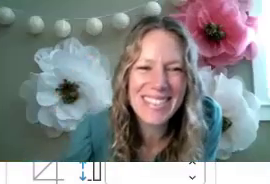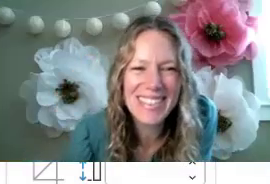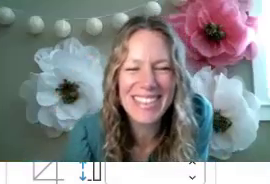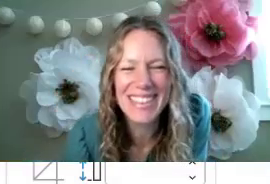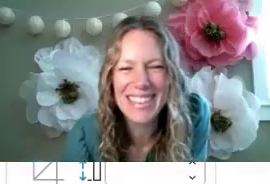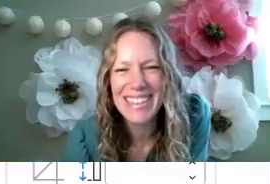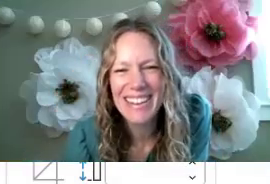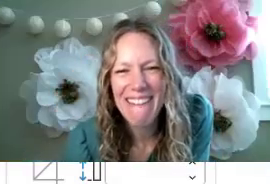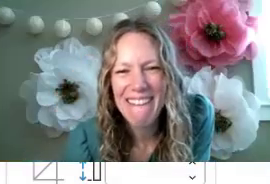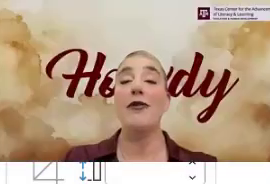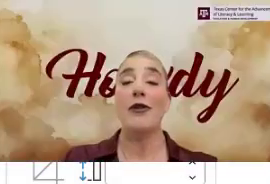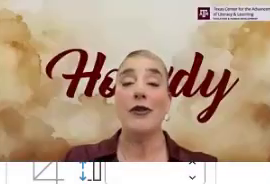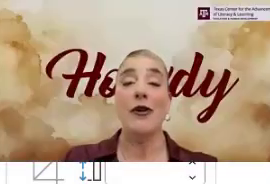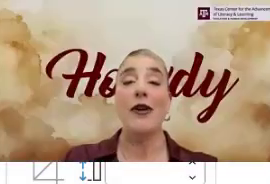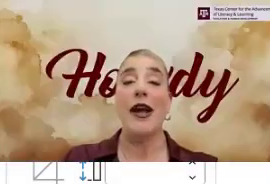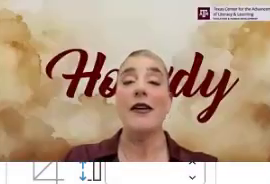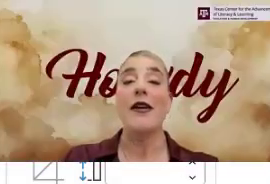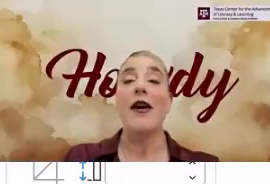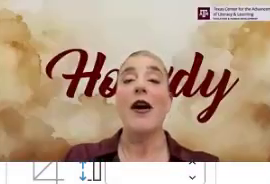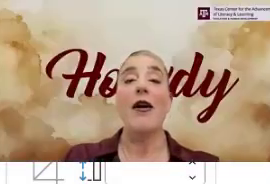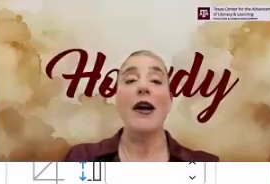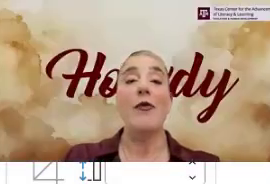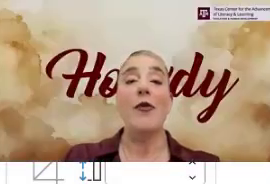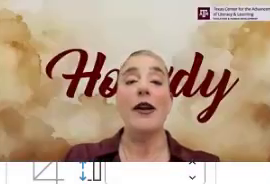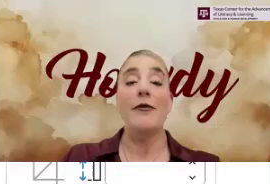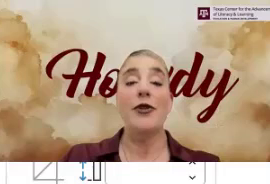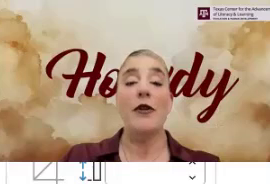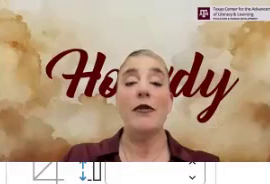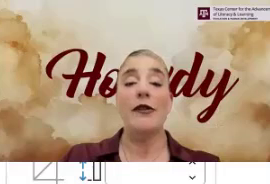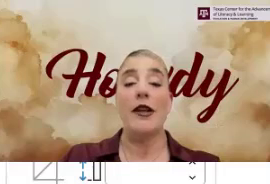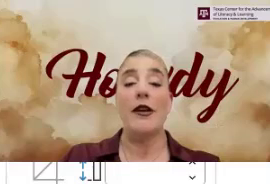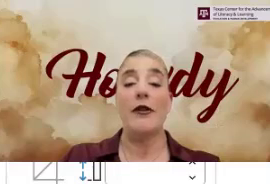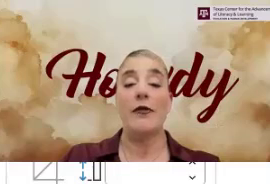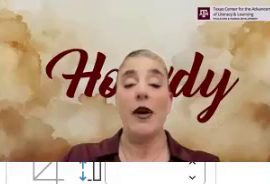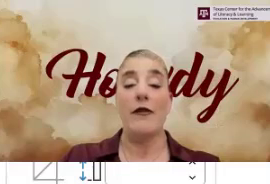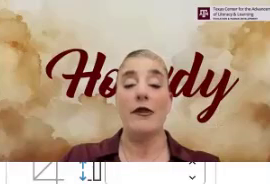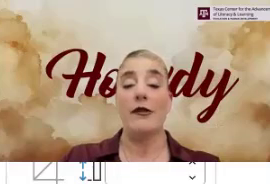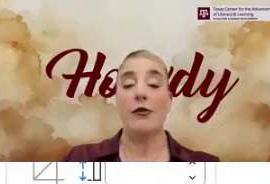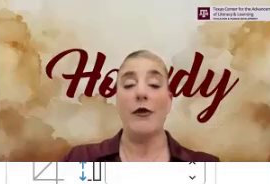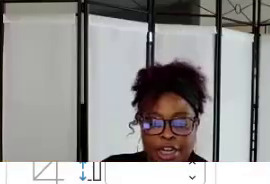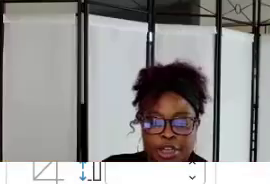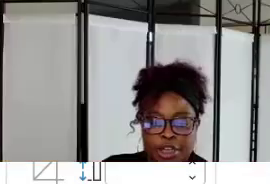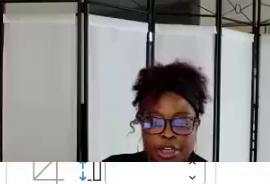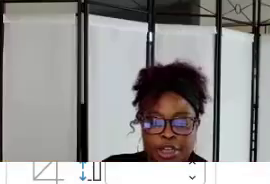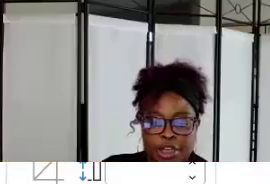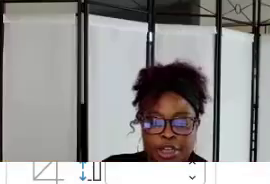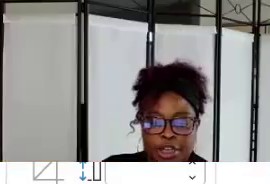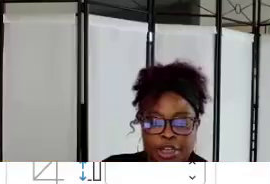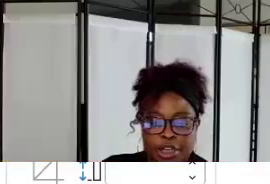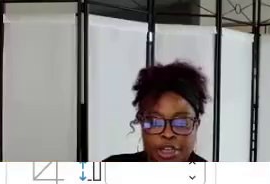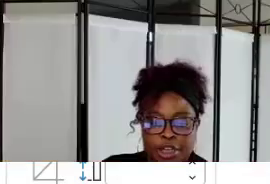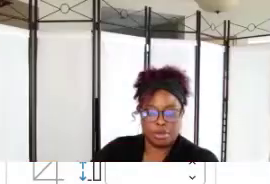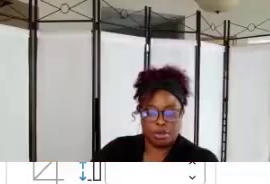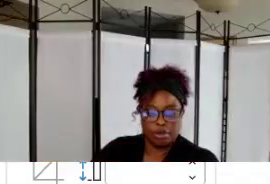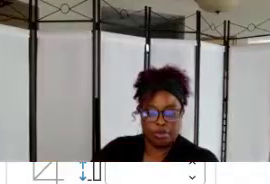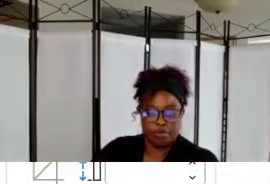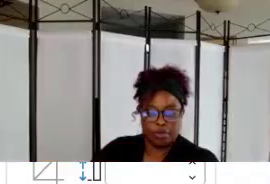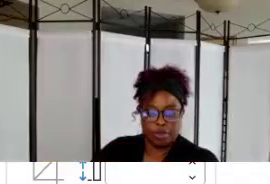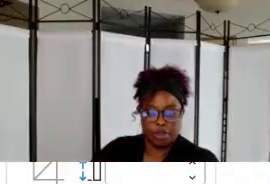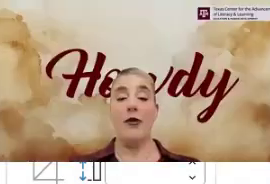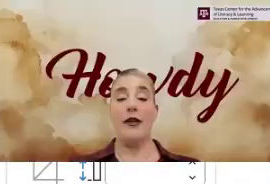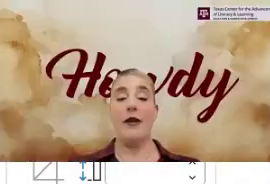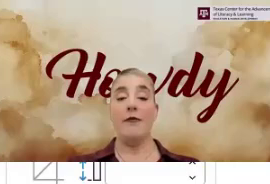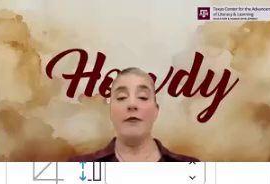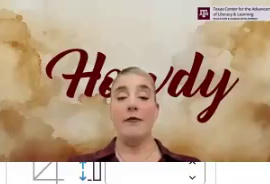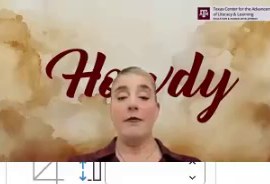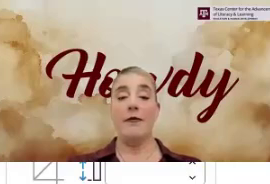know. Chris, oh, that was Heather. Okay. Yes. All right. What I'm trying, let's see here. This is what I Are you trying to group them? Can you? Yes, where am